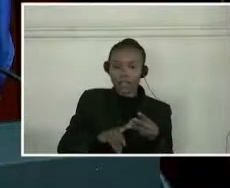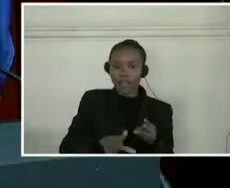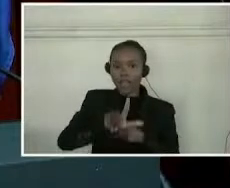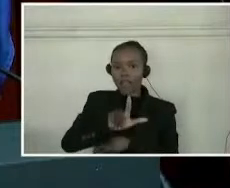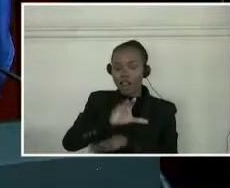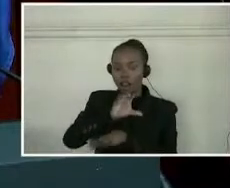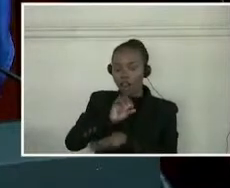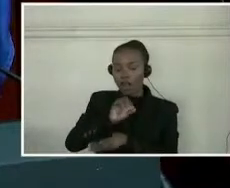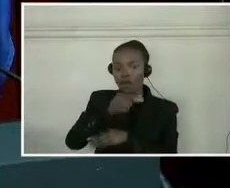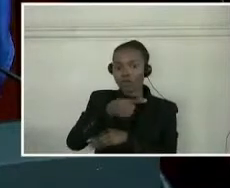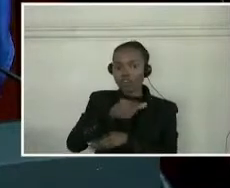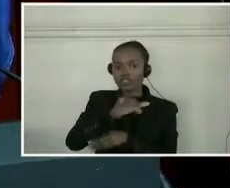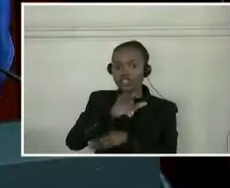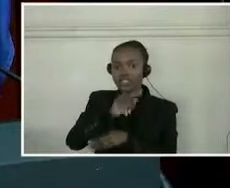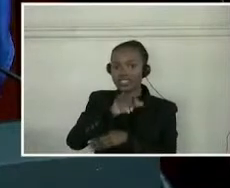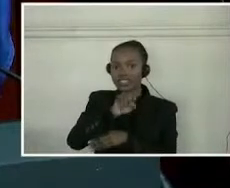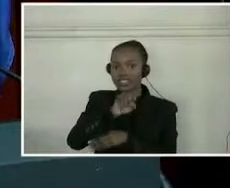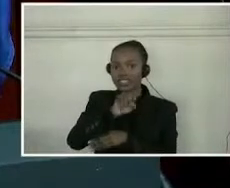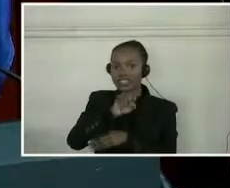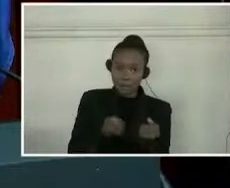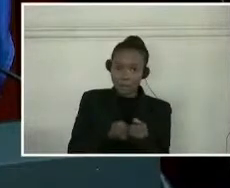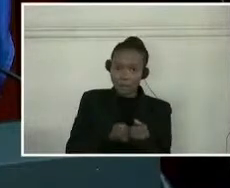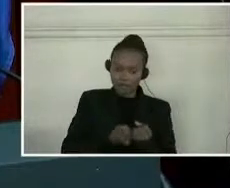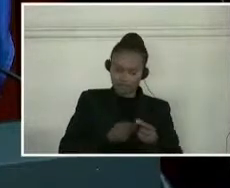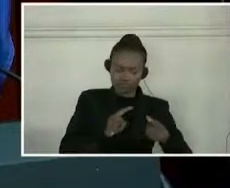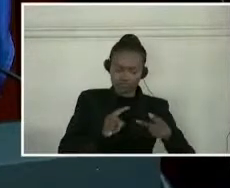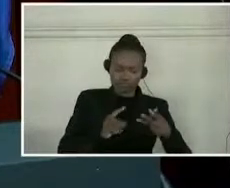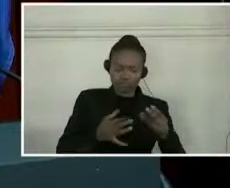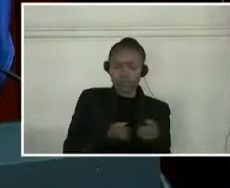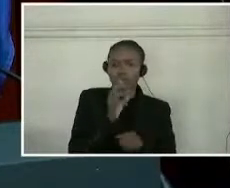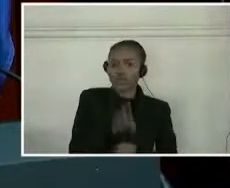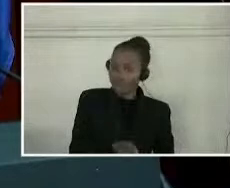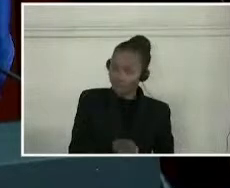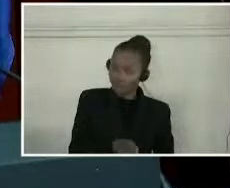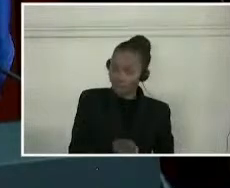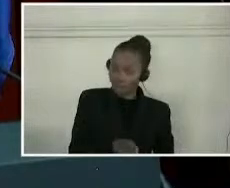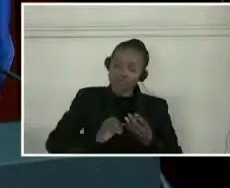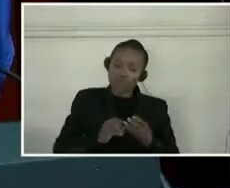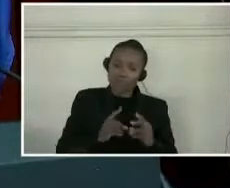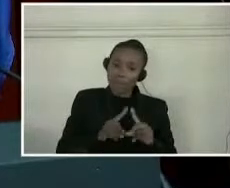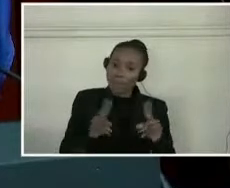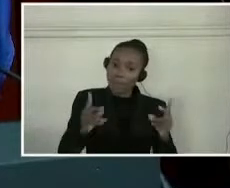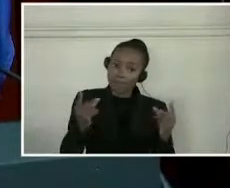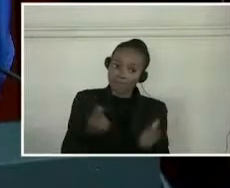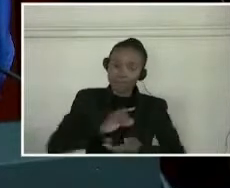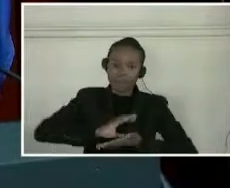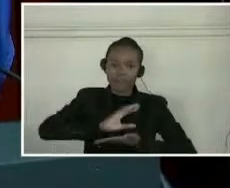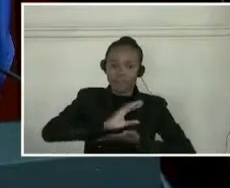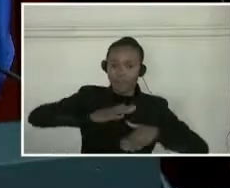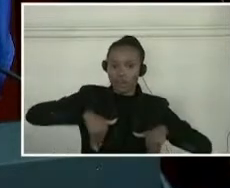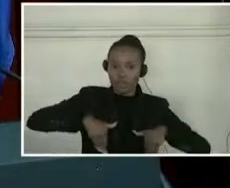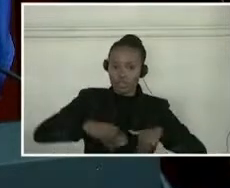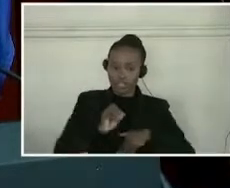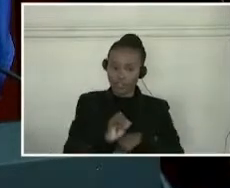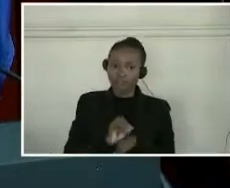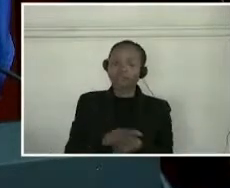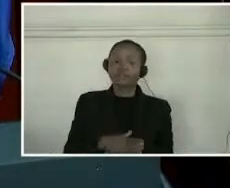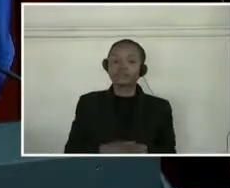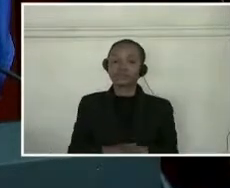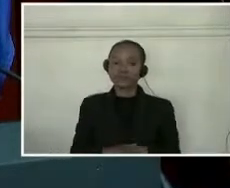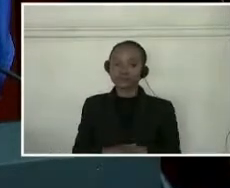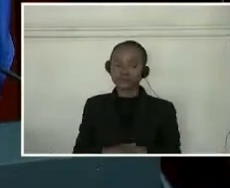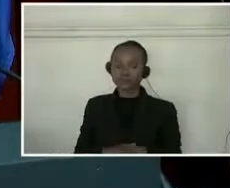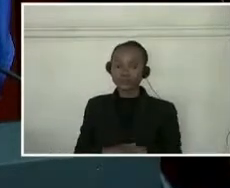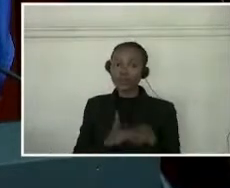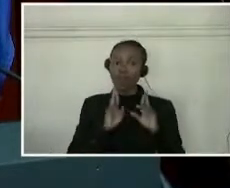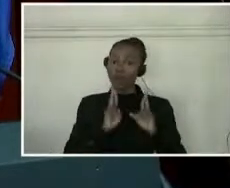also make every endeavor to assist the club to secure a corporate sponsor